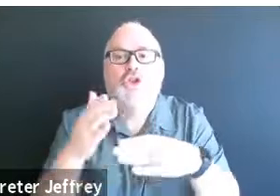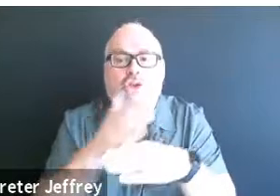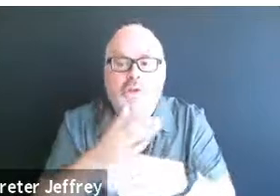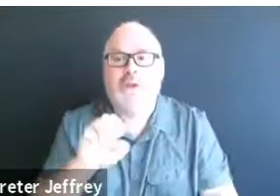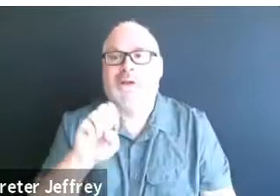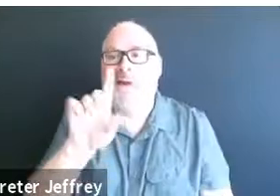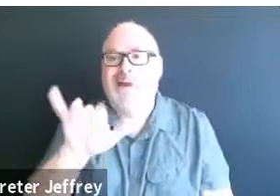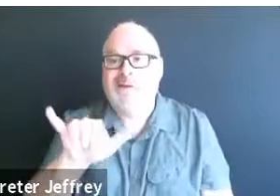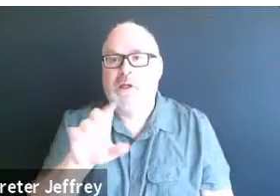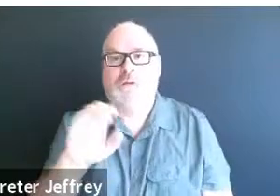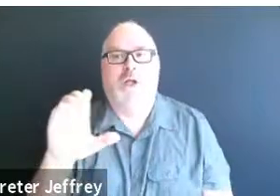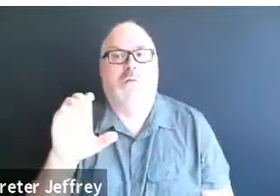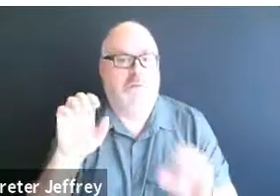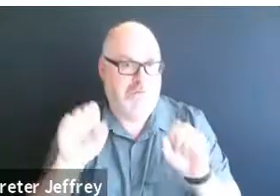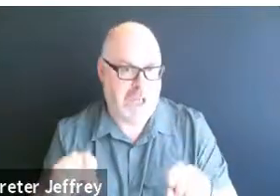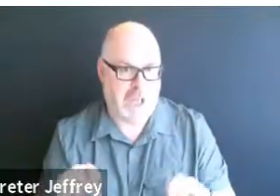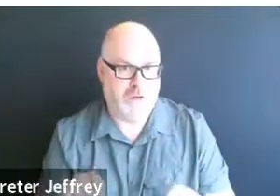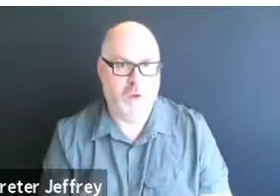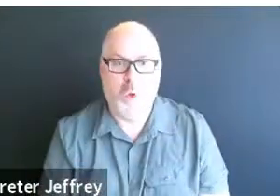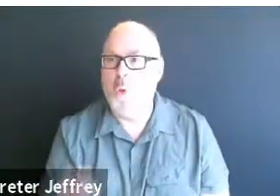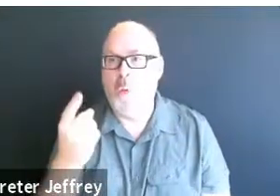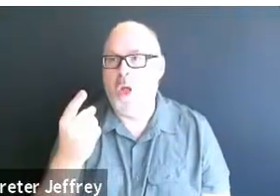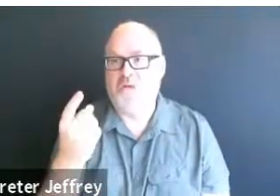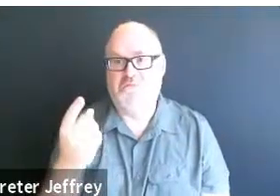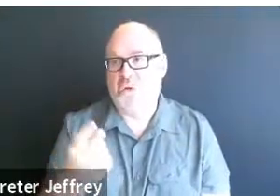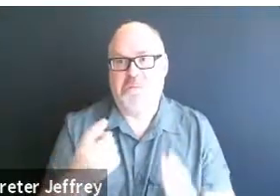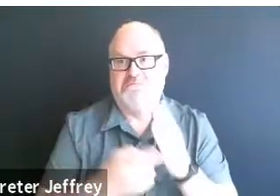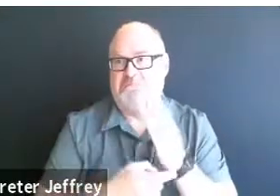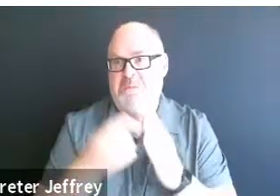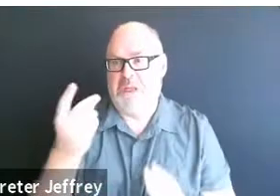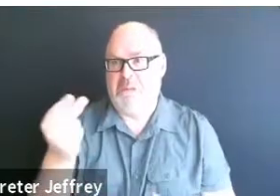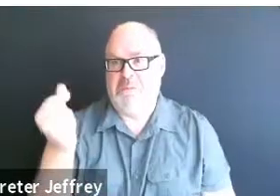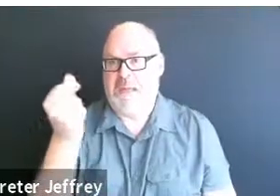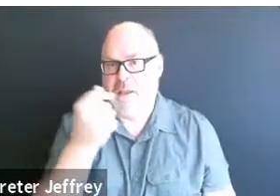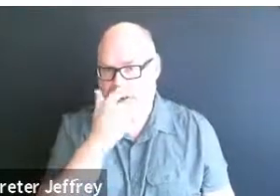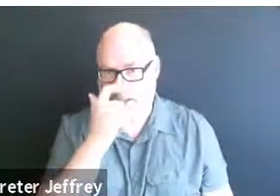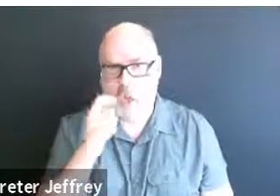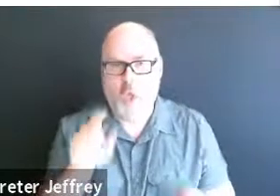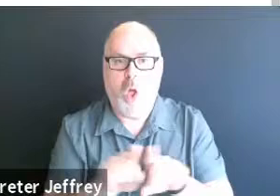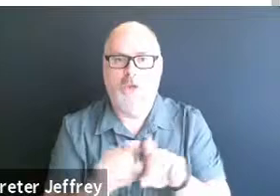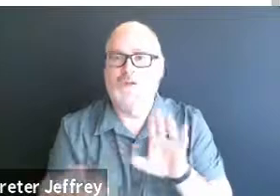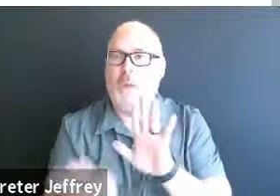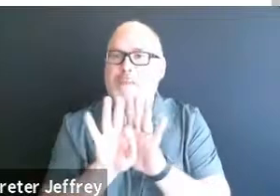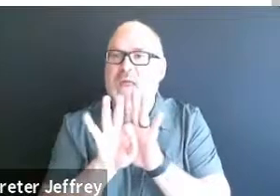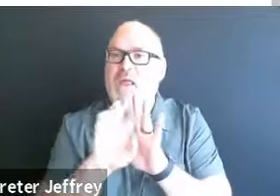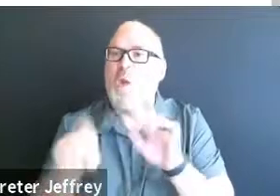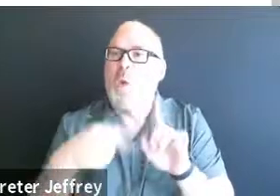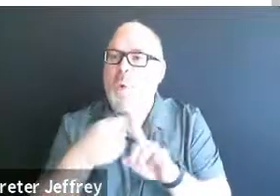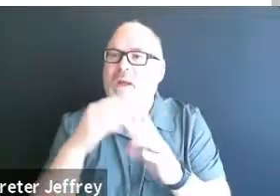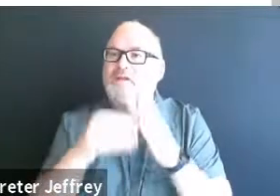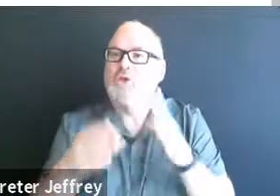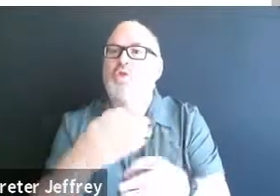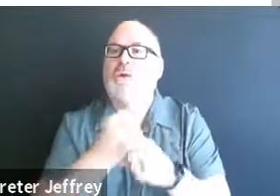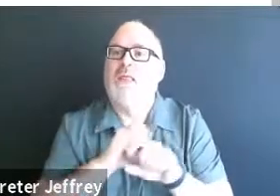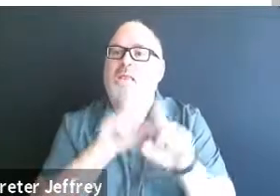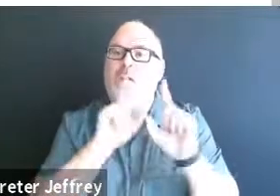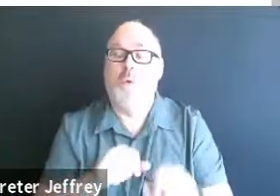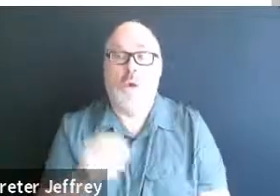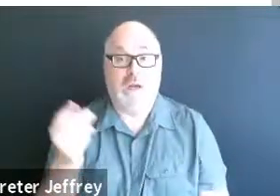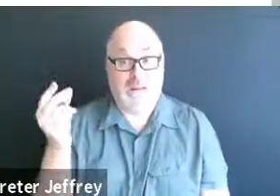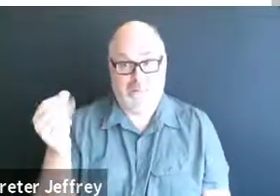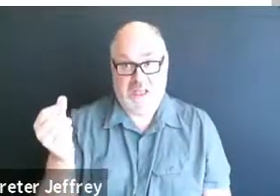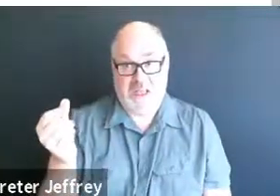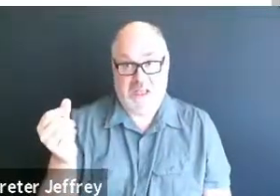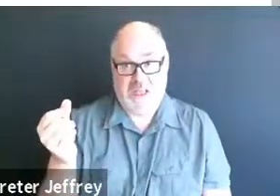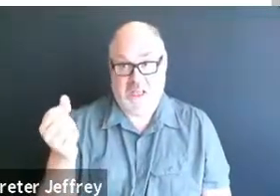sharing documents or sharing essays. Or you can just do one and immediately. You can also select when you want your students